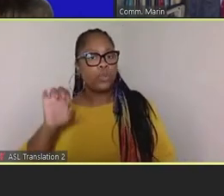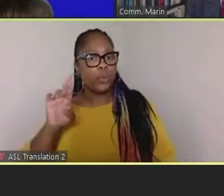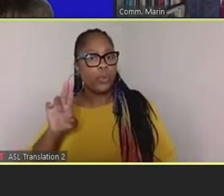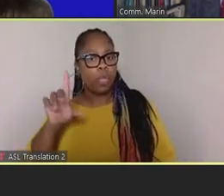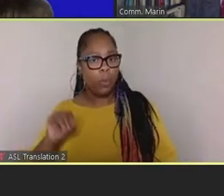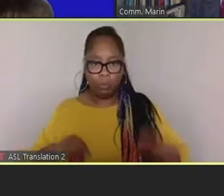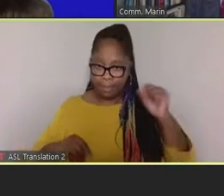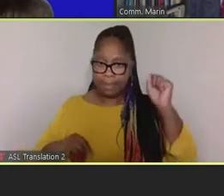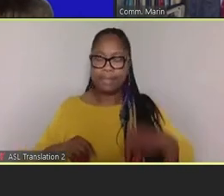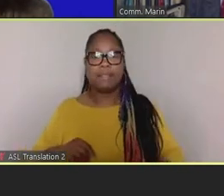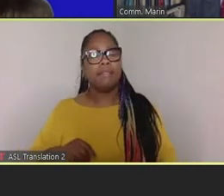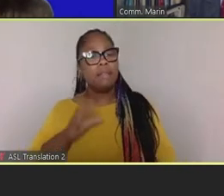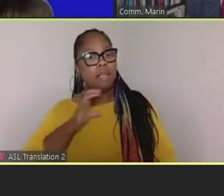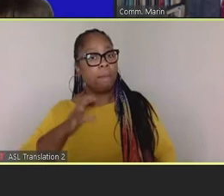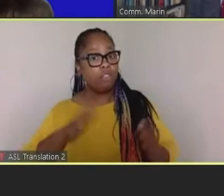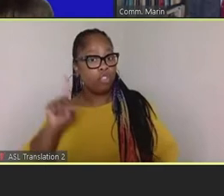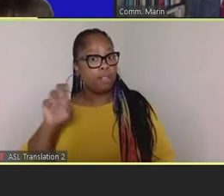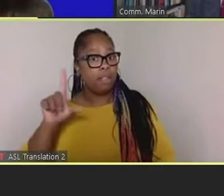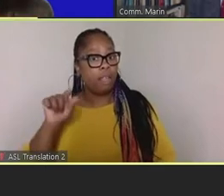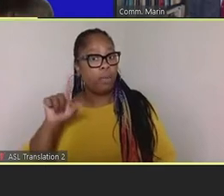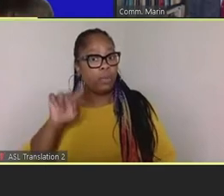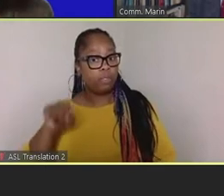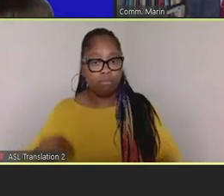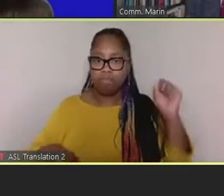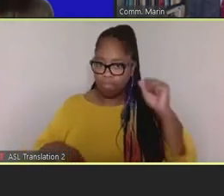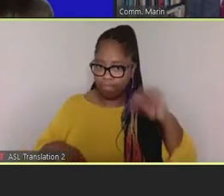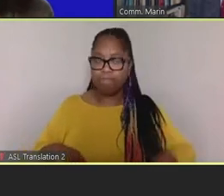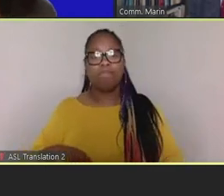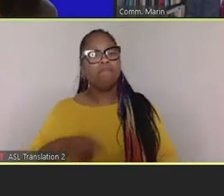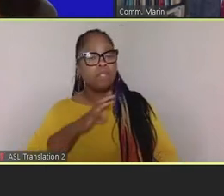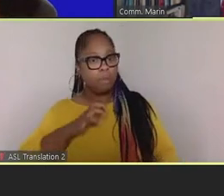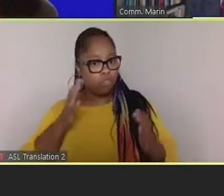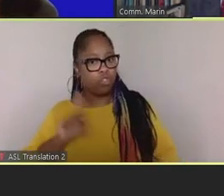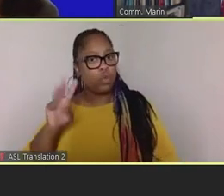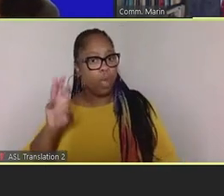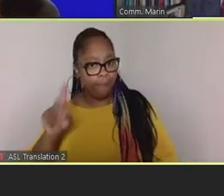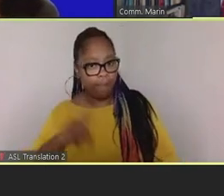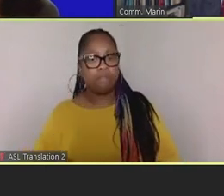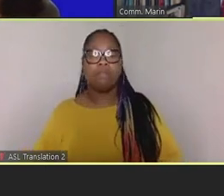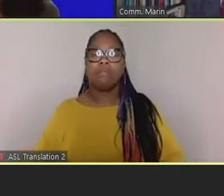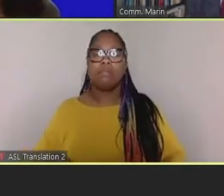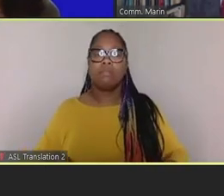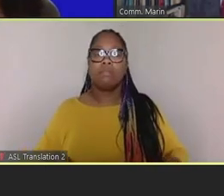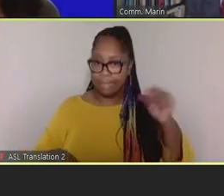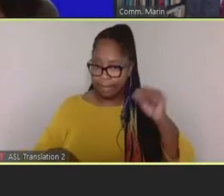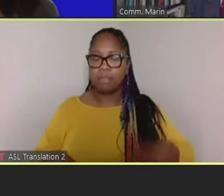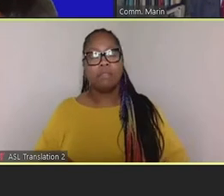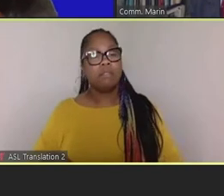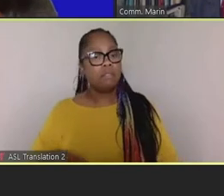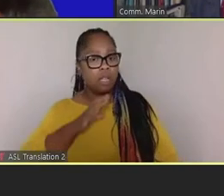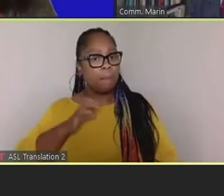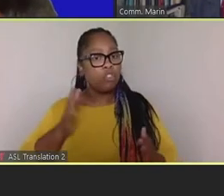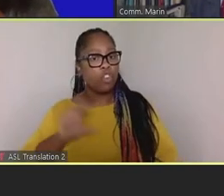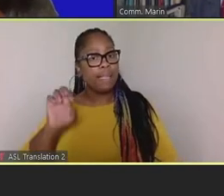Yes. Commissioner De La Hoots. Yes. Commissioner Dweck. Yes.